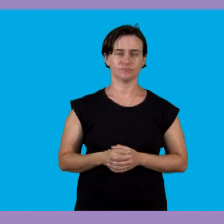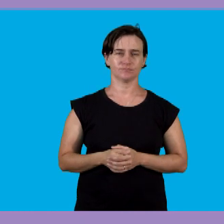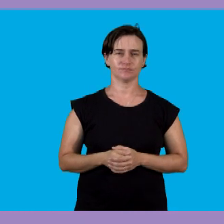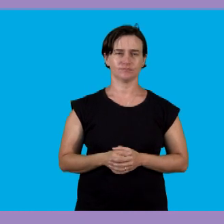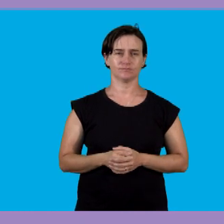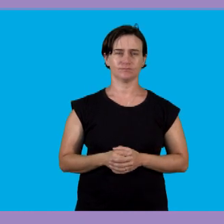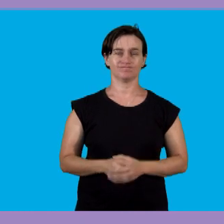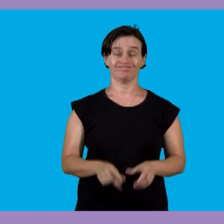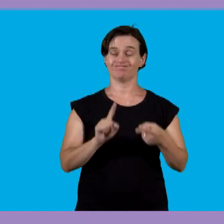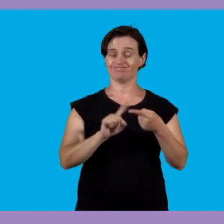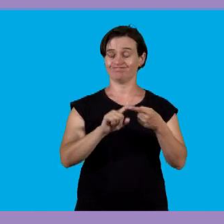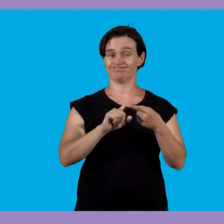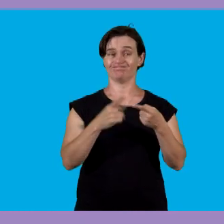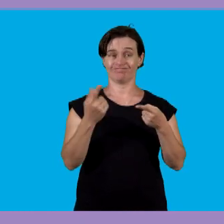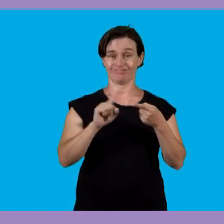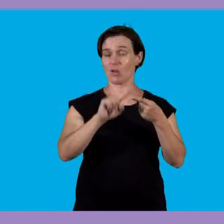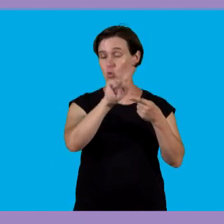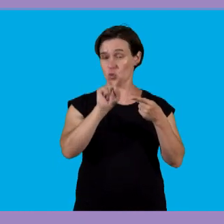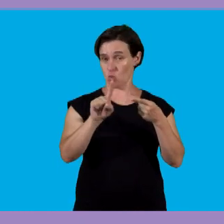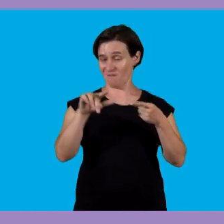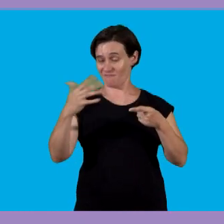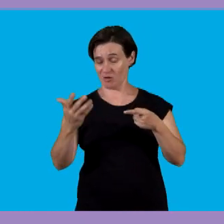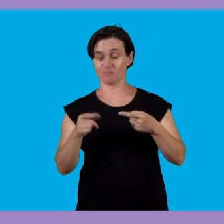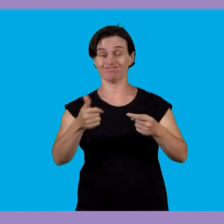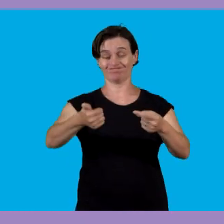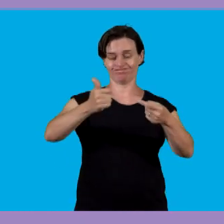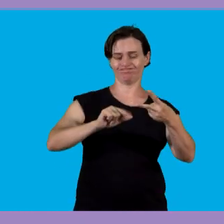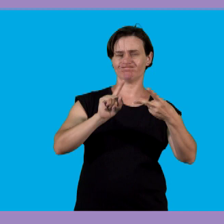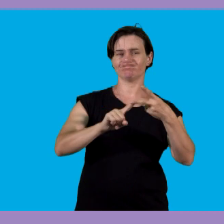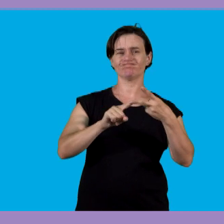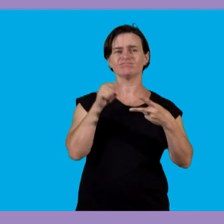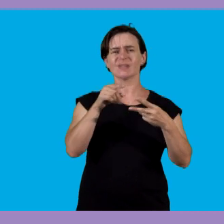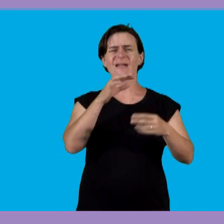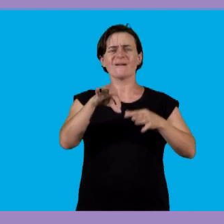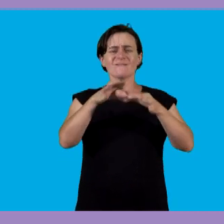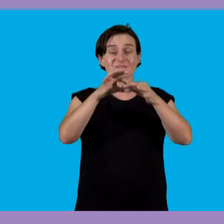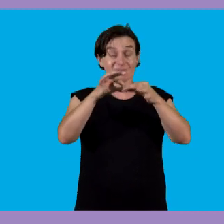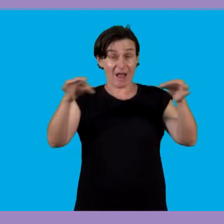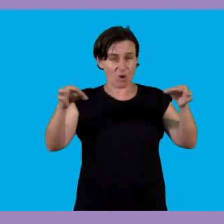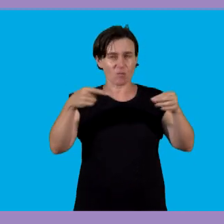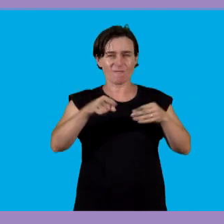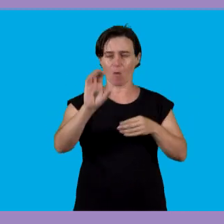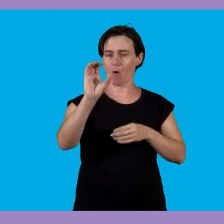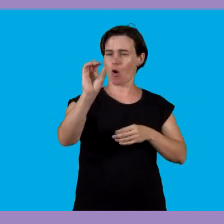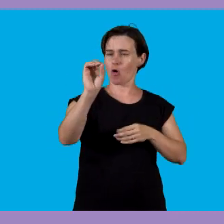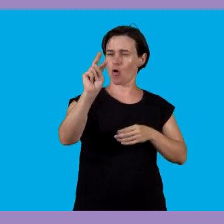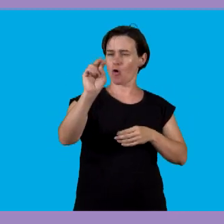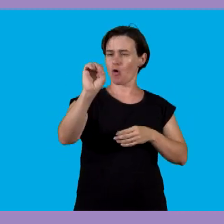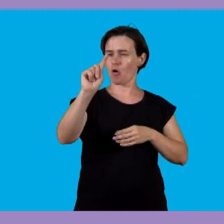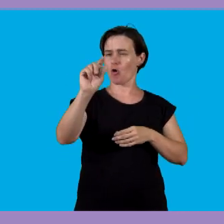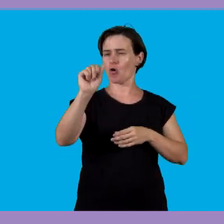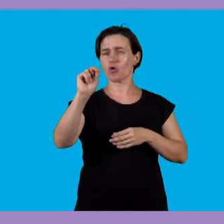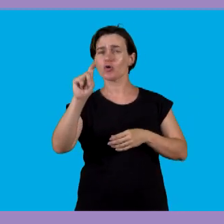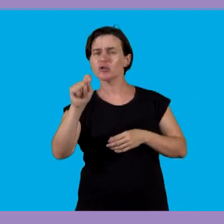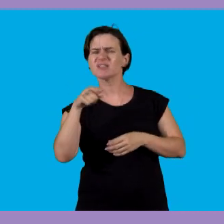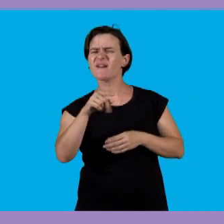What about, let's look at the second question. What is the value of the constant? Did you identify the constant in